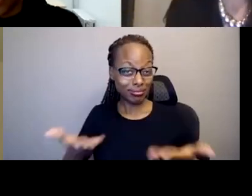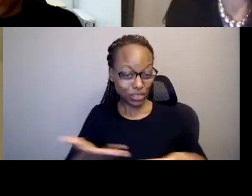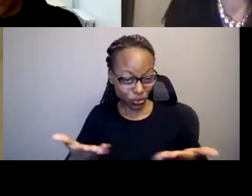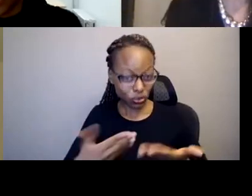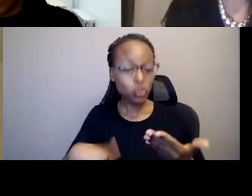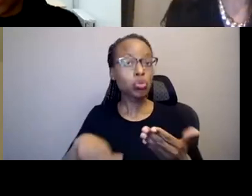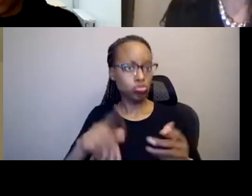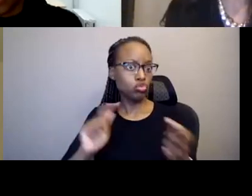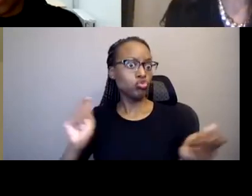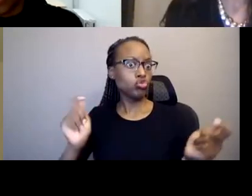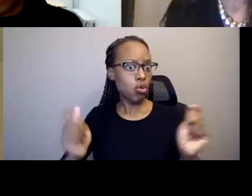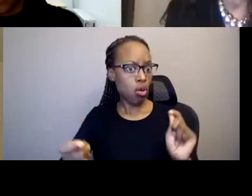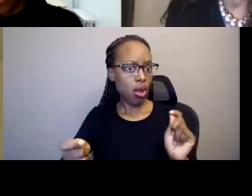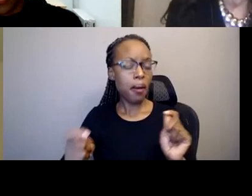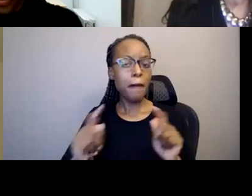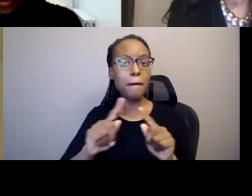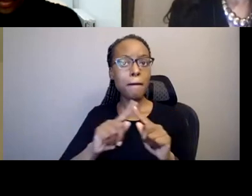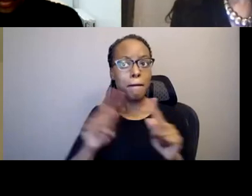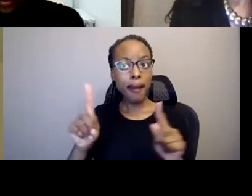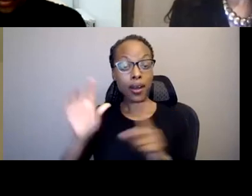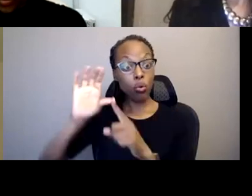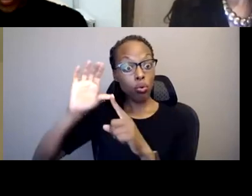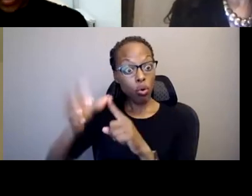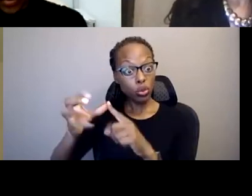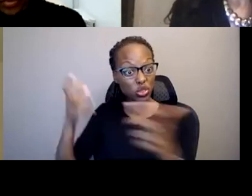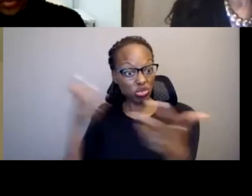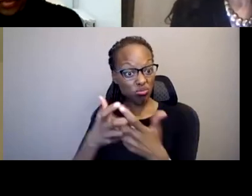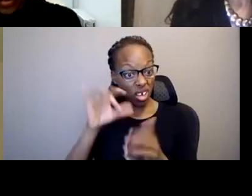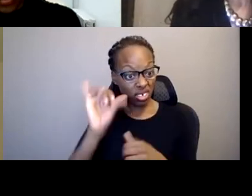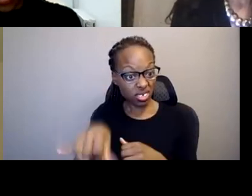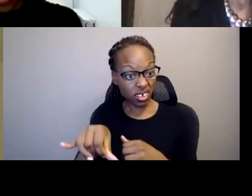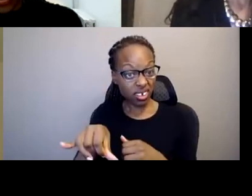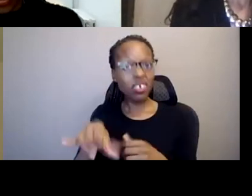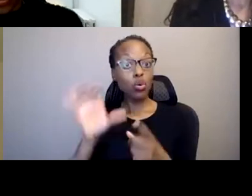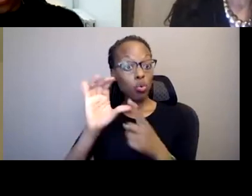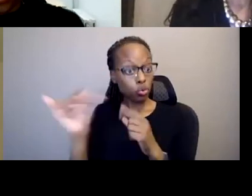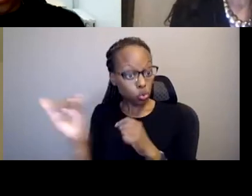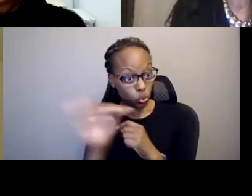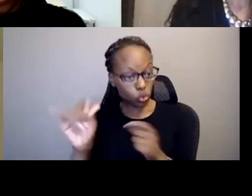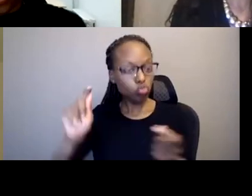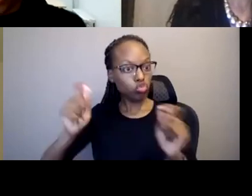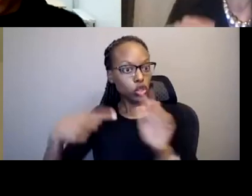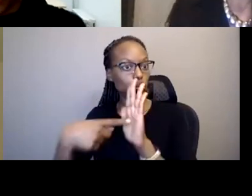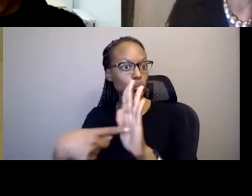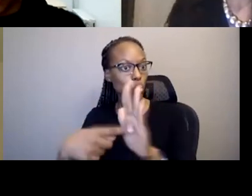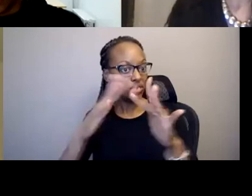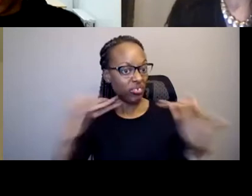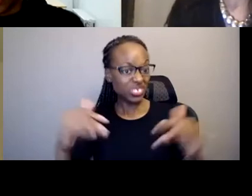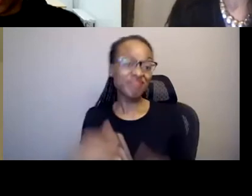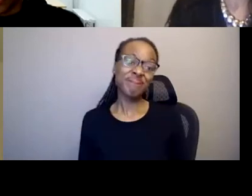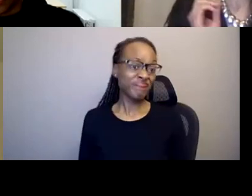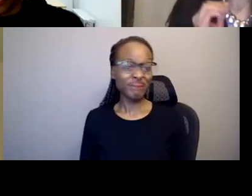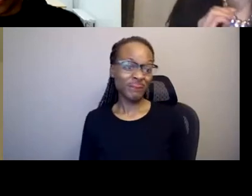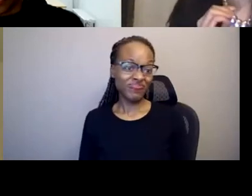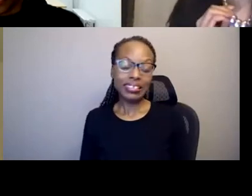diversity of the American people. Not without structural change. So we're clearly in a moment of deciding